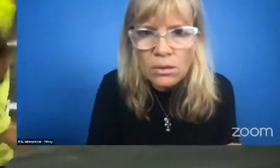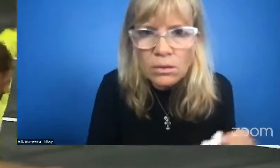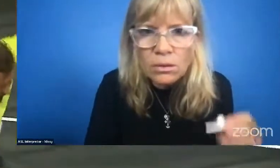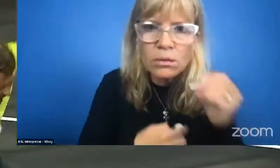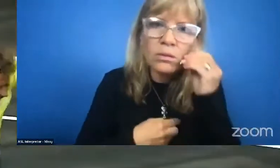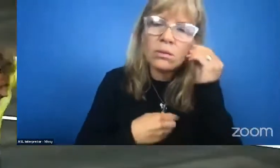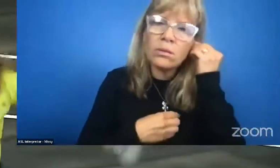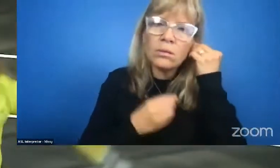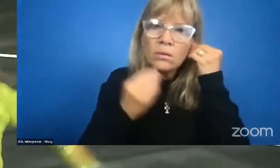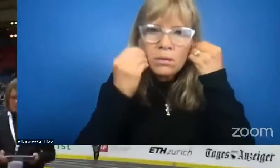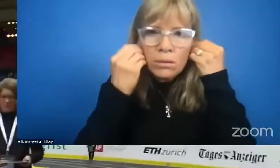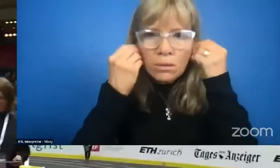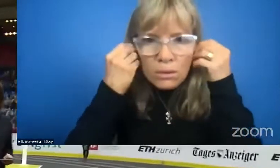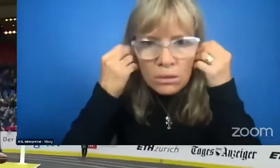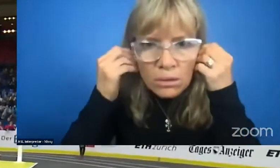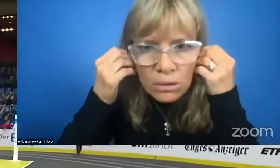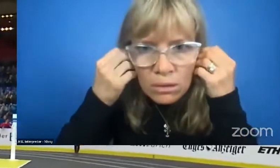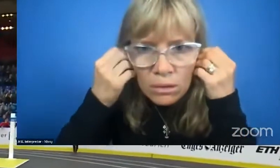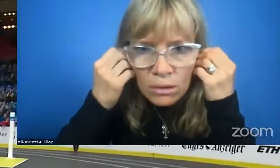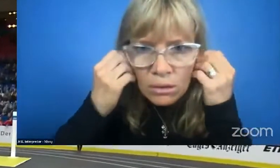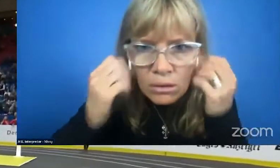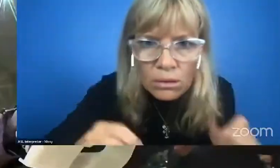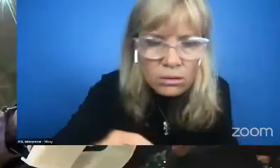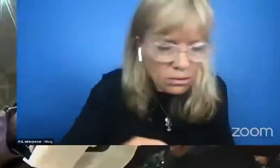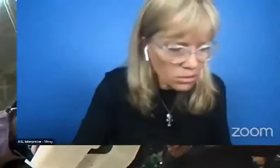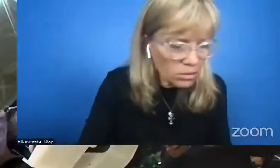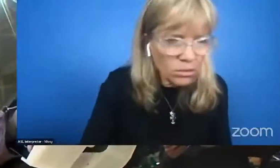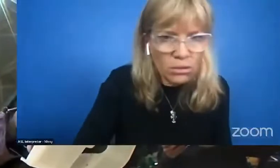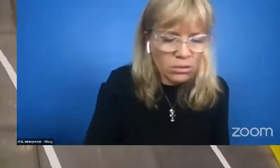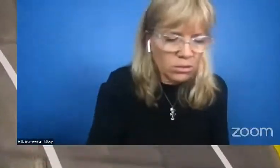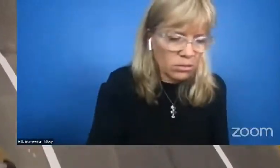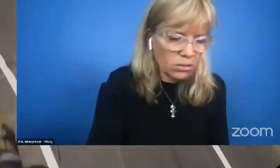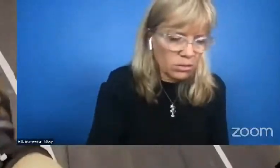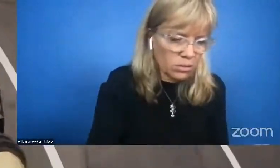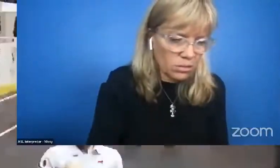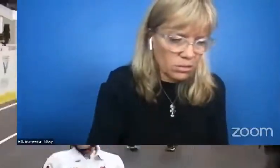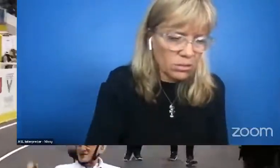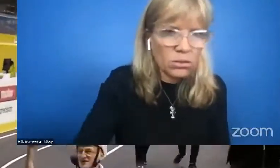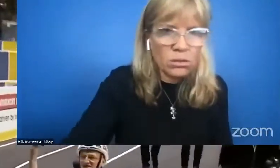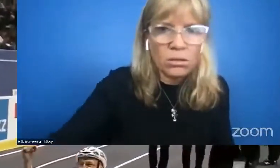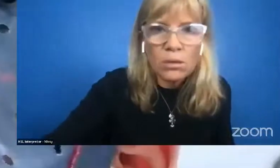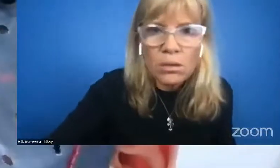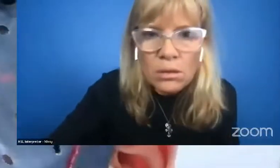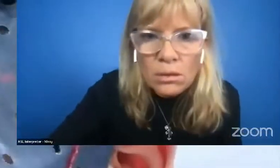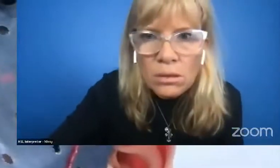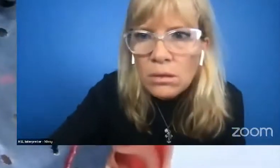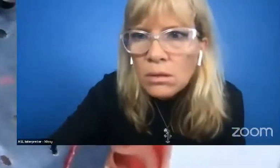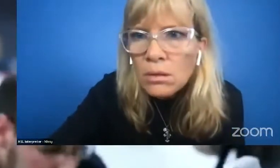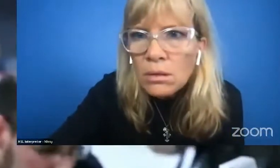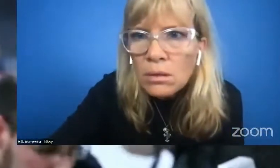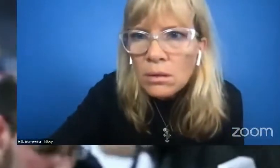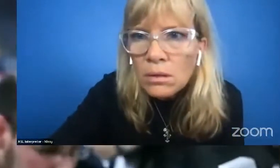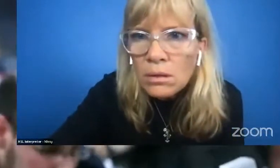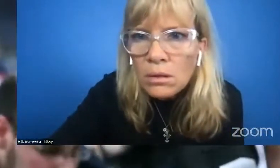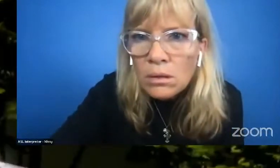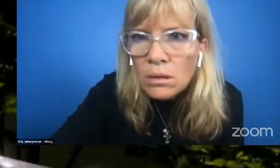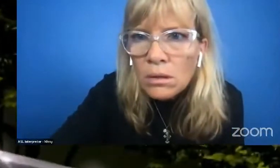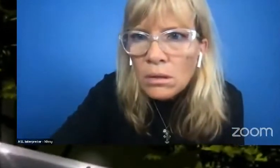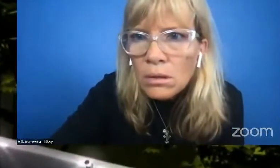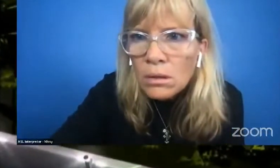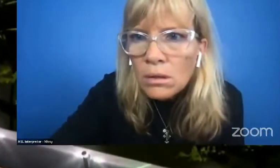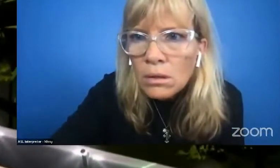CYBATHLON, where skillful pilots team up with new technologies to accomplish stunning things.